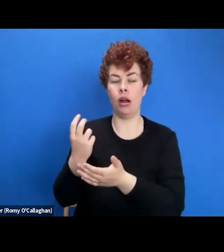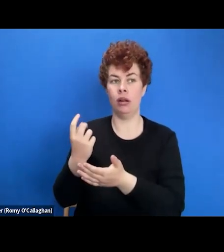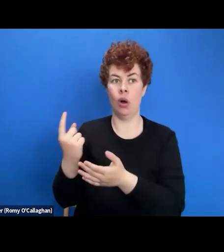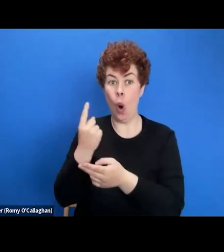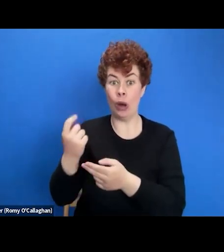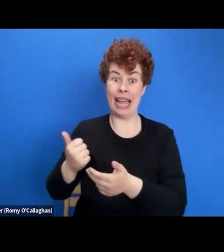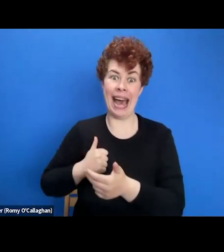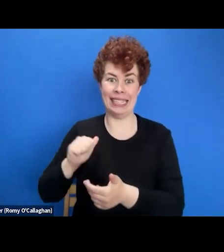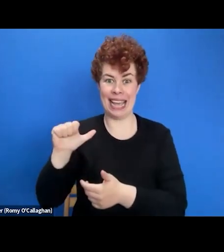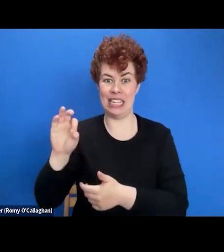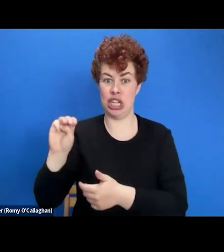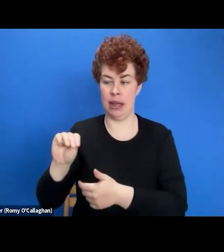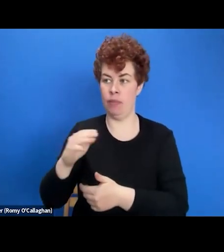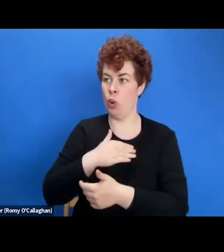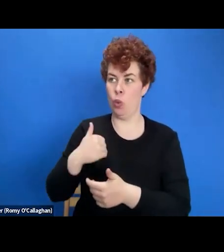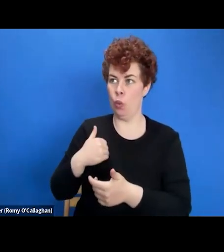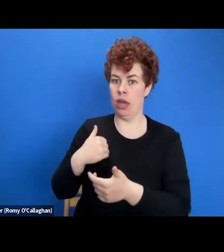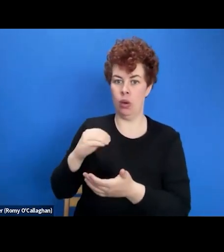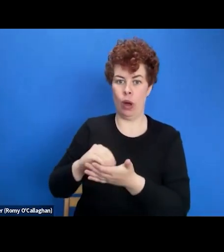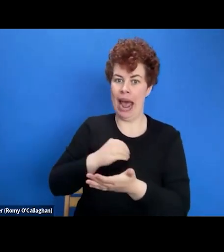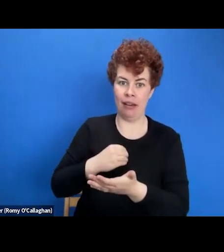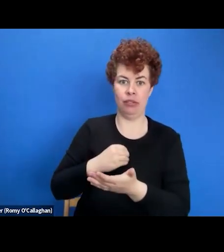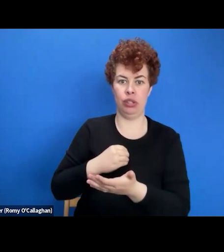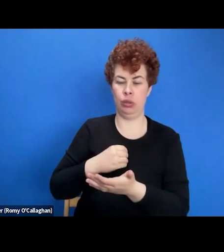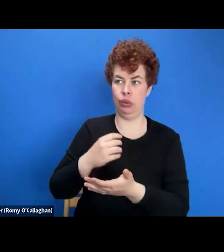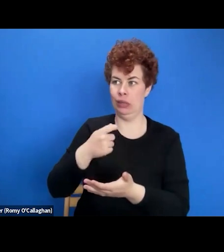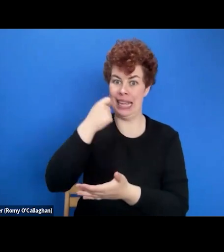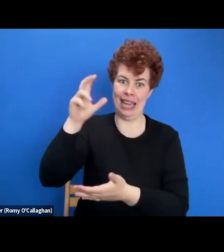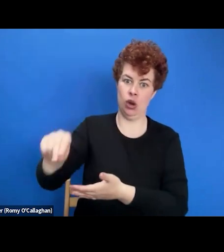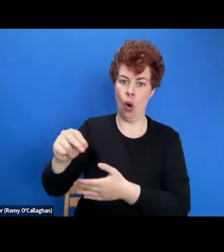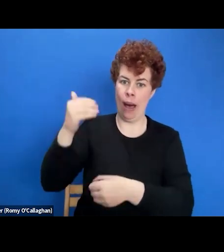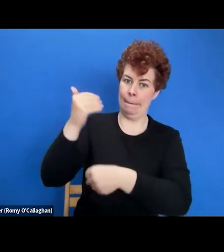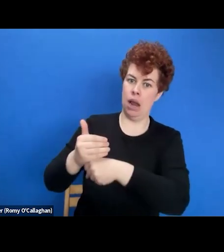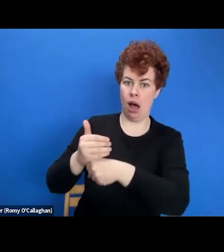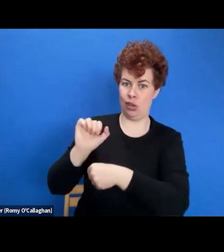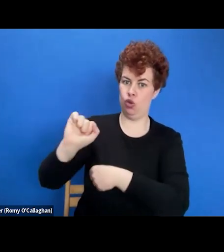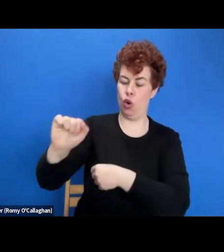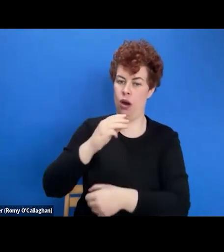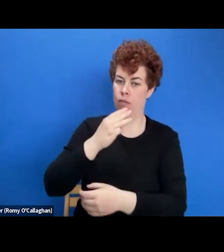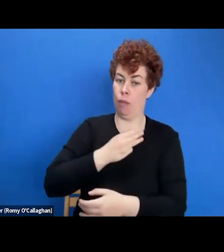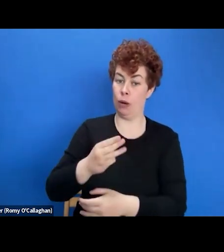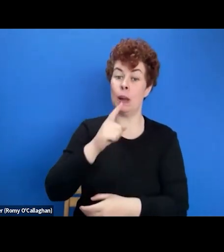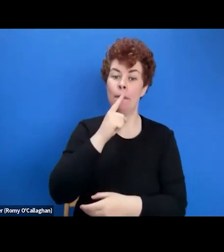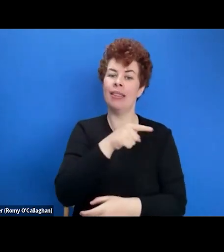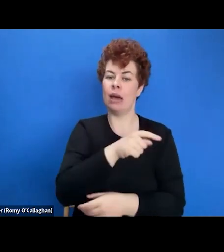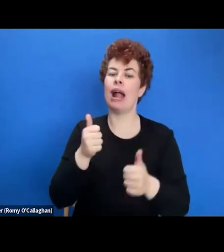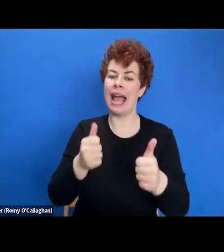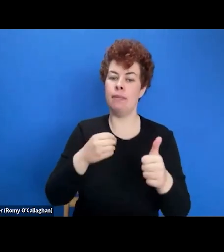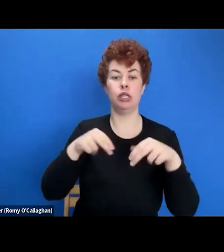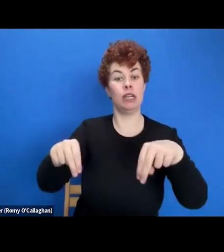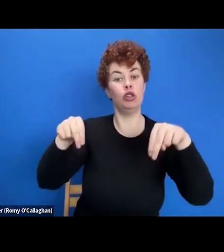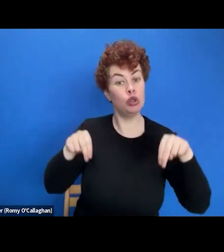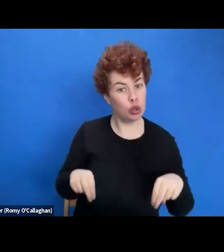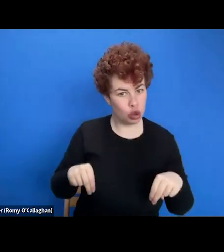BGM, we would have had no choice but to vote and block and against this. But they were able to remain neutral, and it meant that the